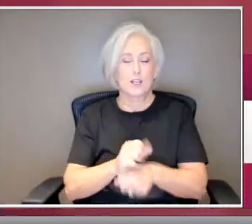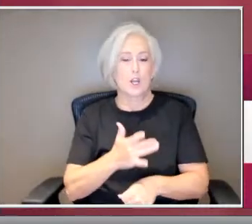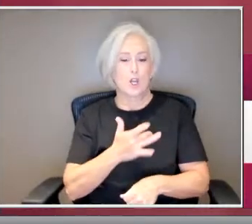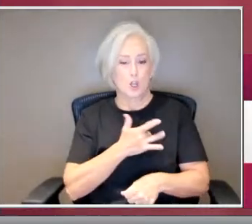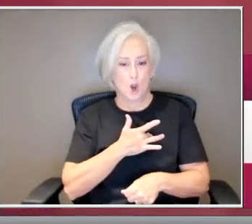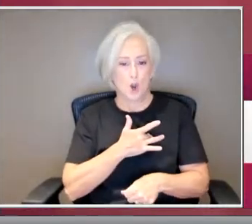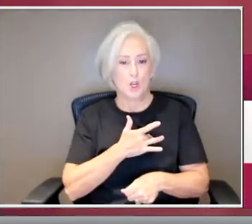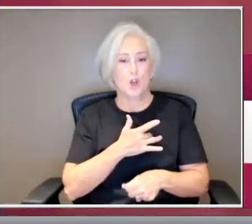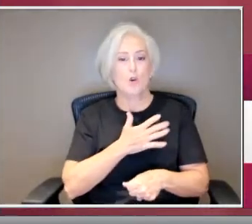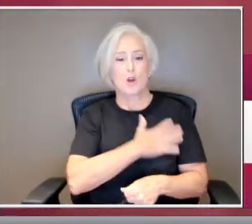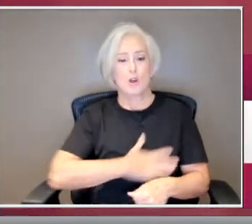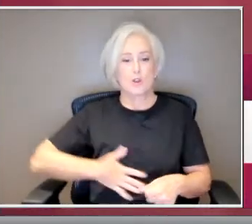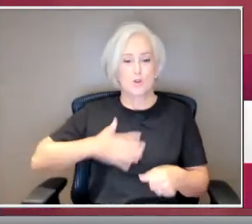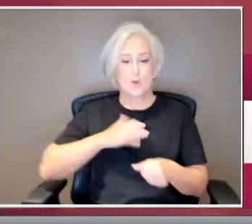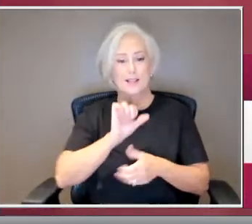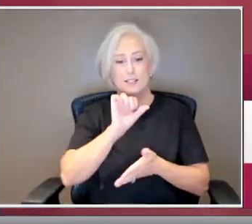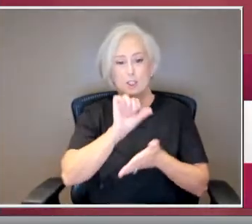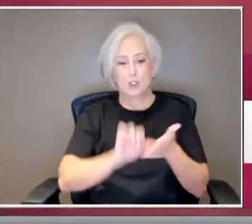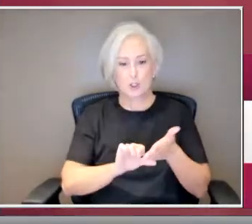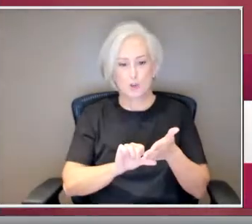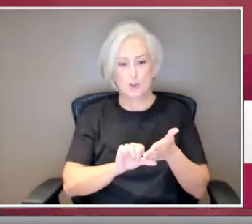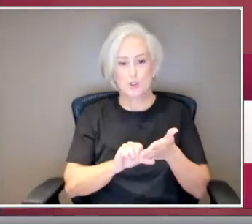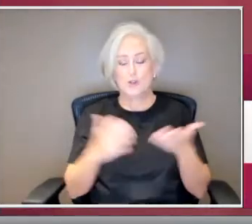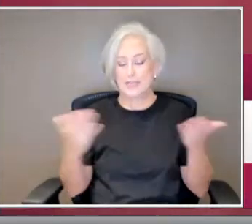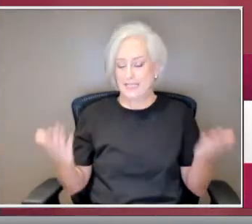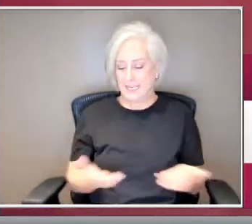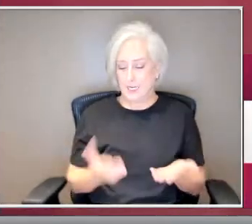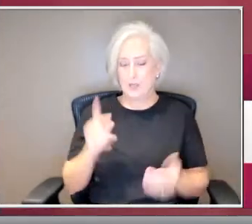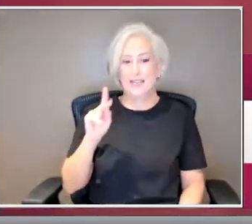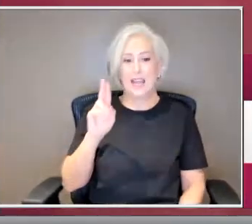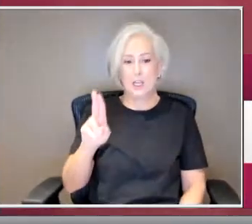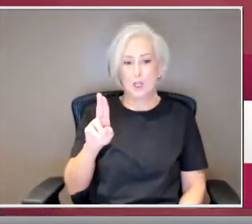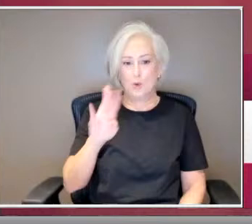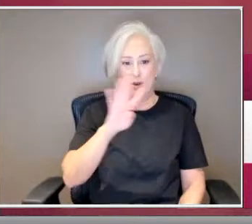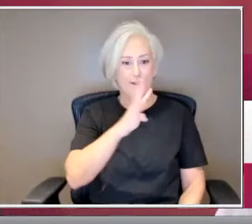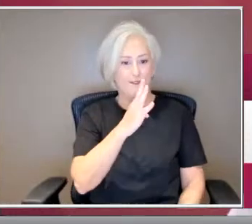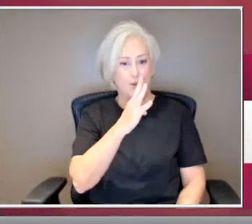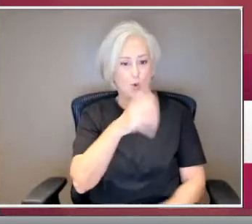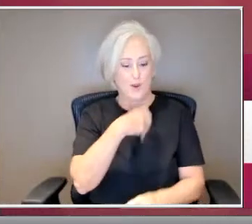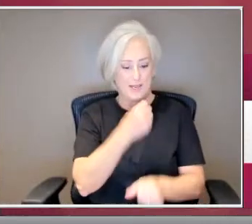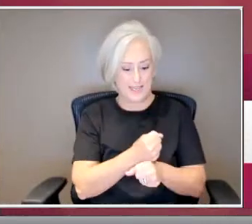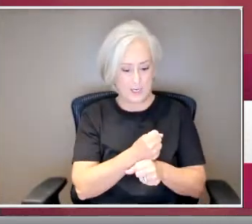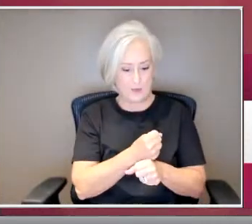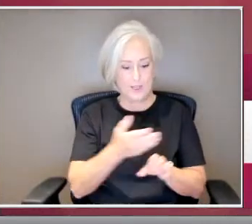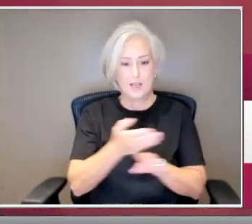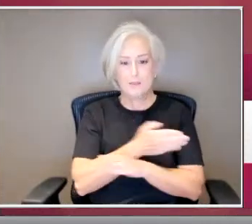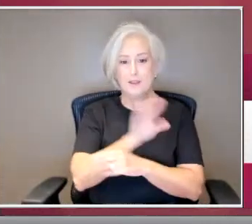progressive care unit here at KU. I worked there 4 years before I met